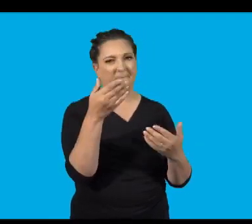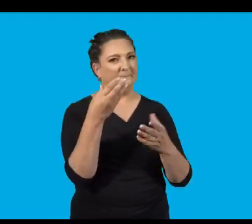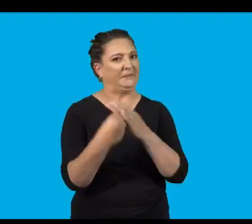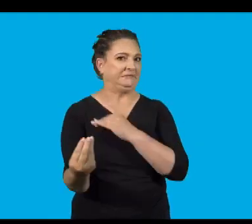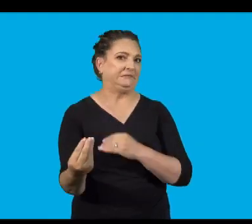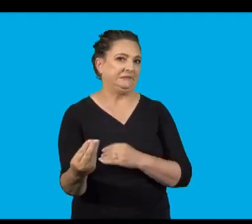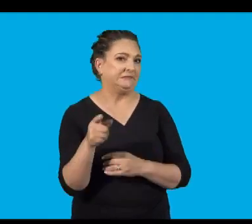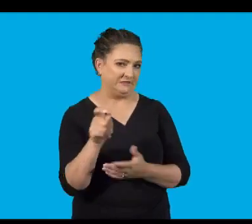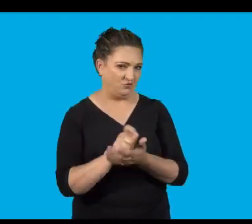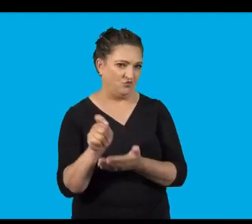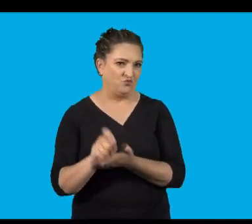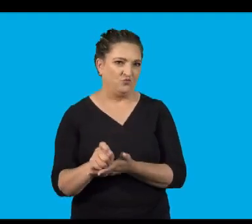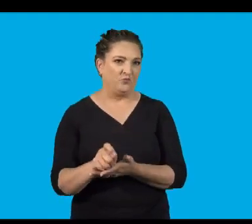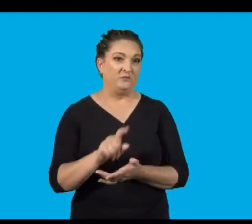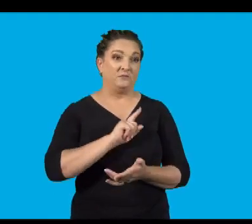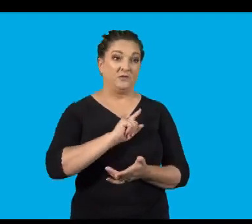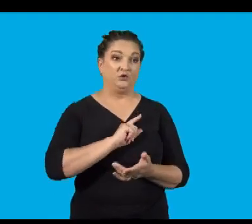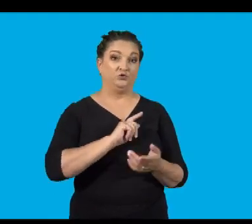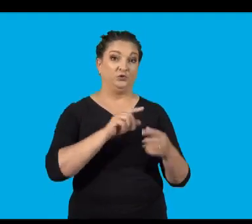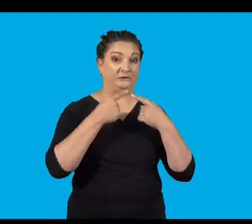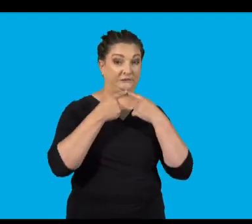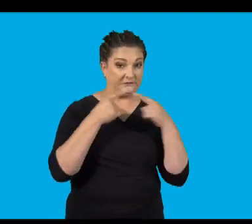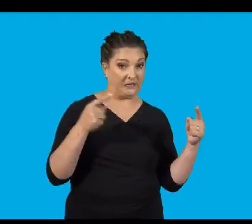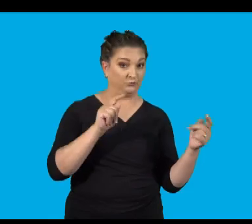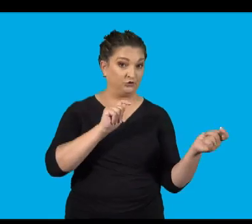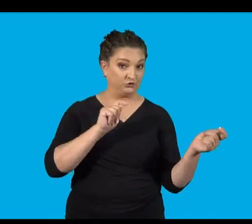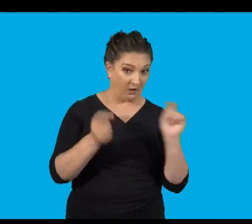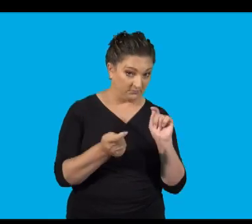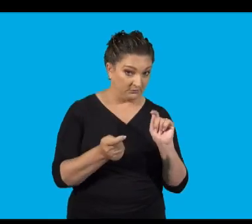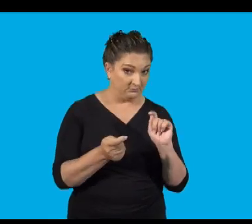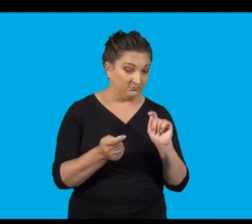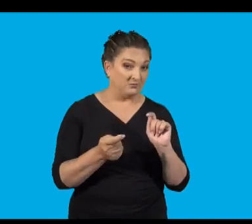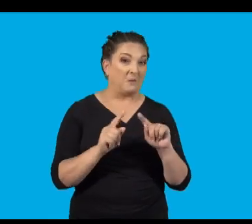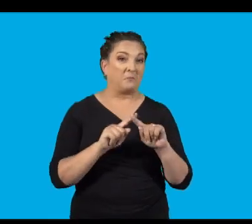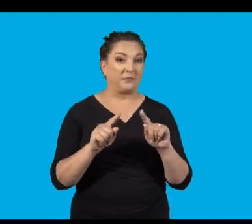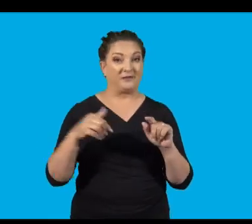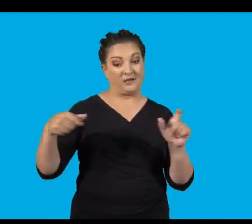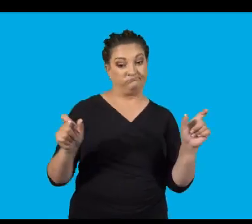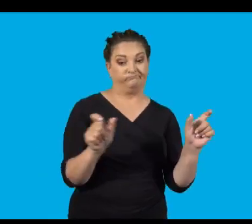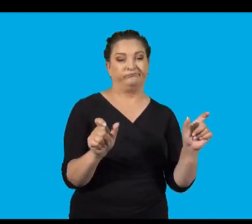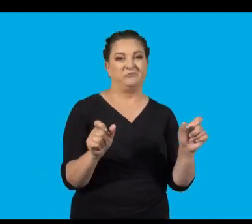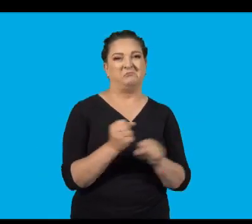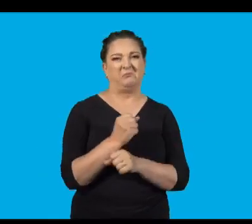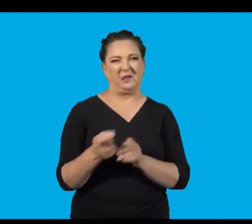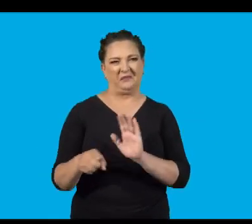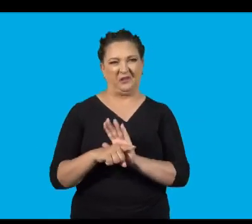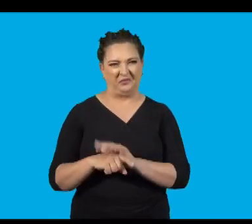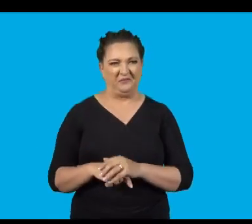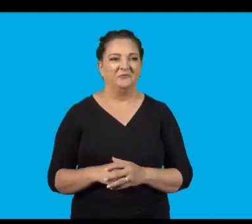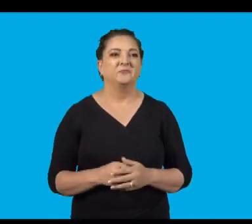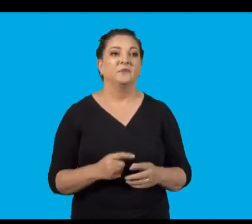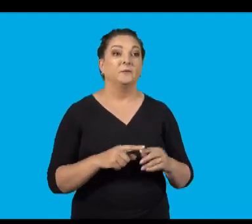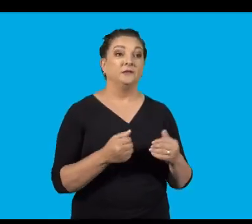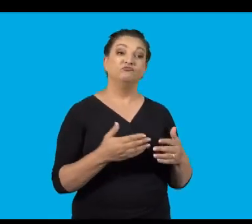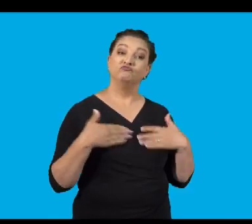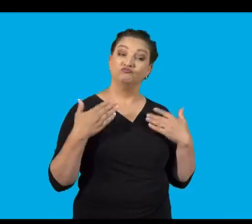the missing words, which means that you must change the statement, all right, and make it negative by adding the tag question. So